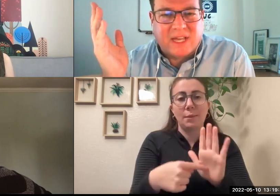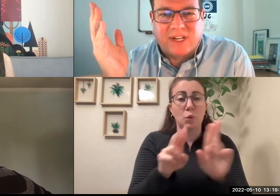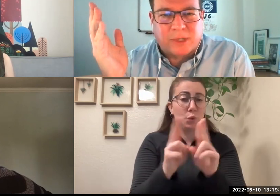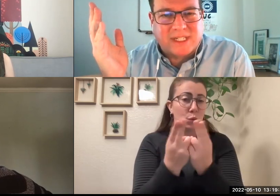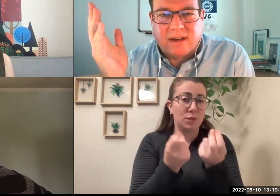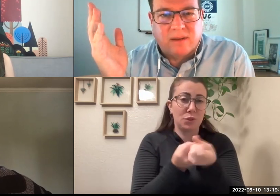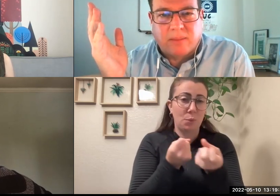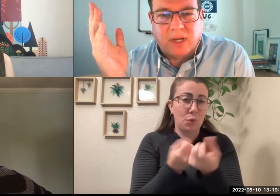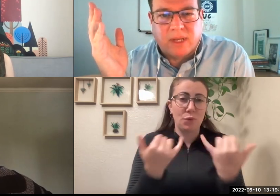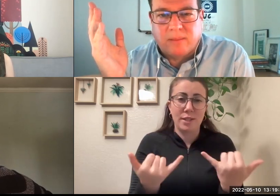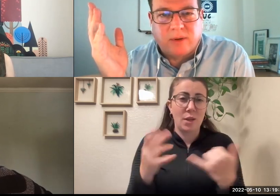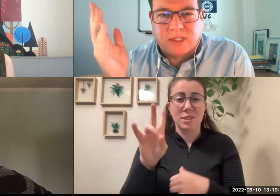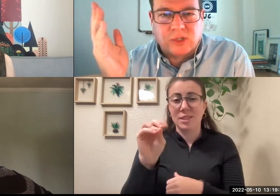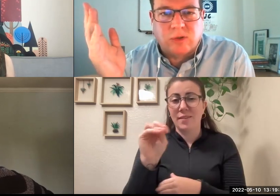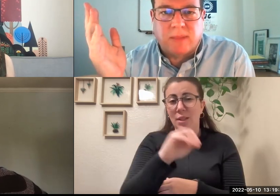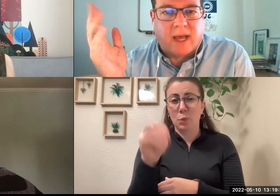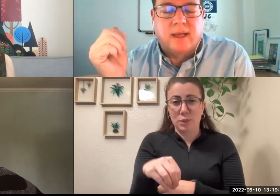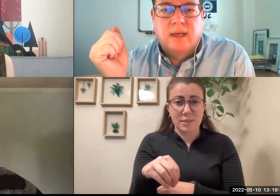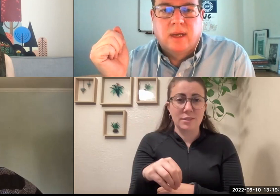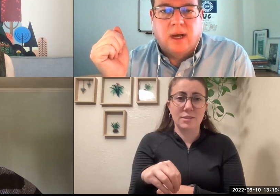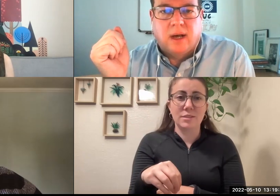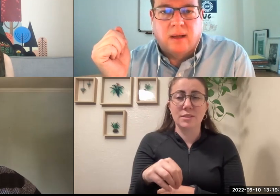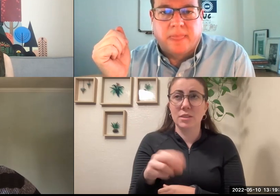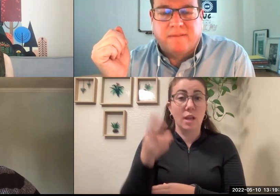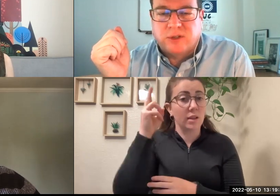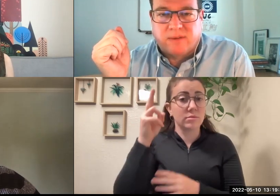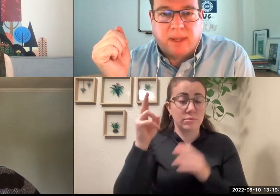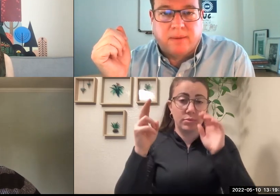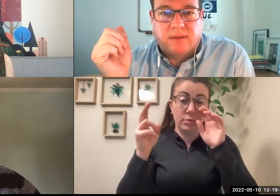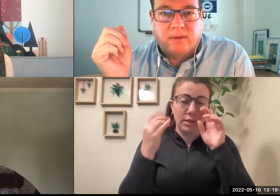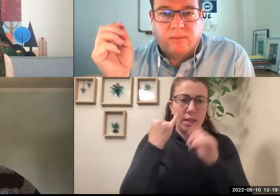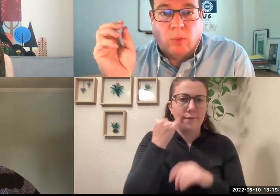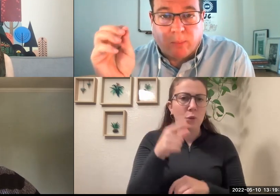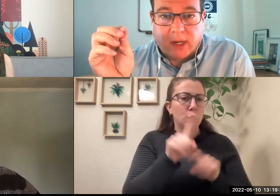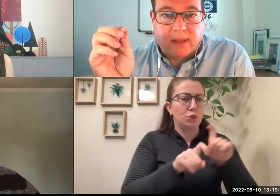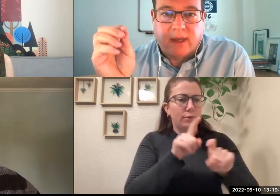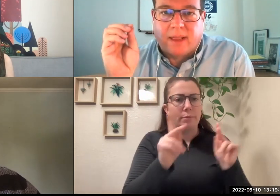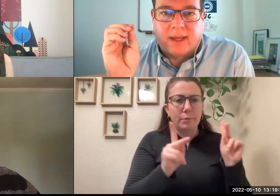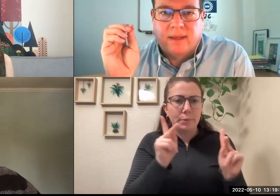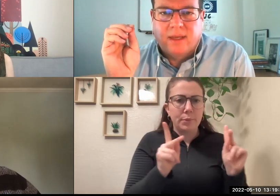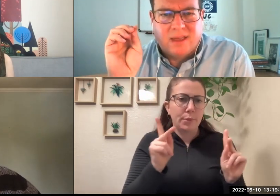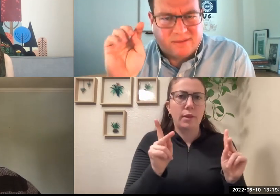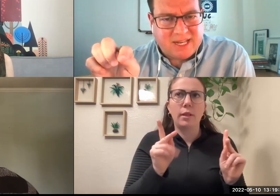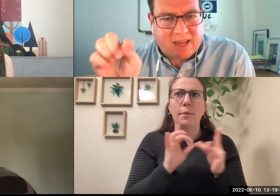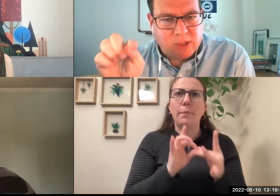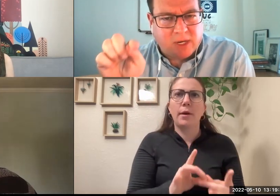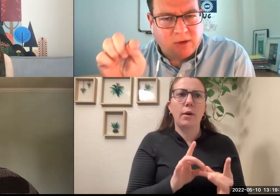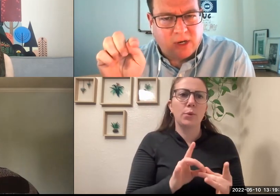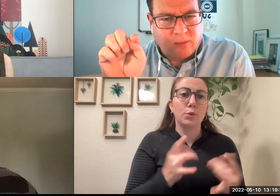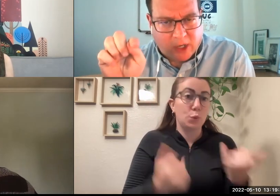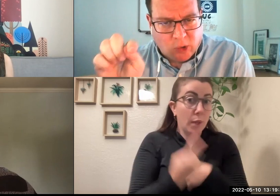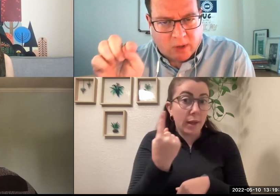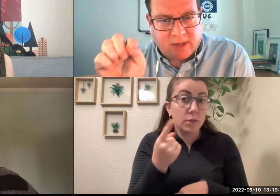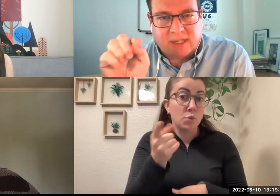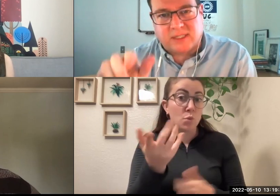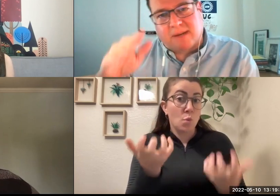almost 70% in public opinion polls. It's extremely high. If you survey people even more pointedly about like today, would you want a union